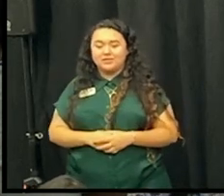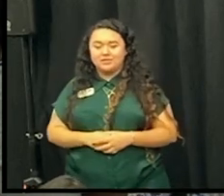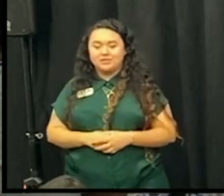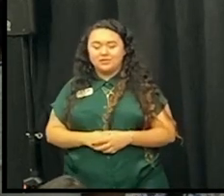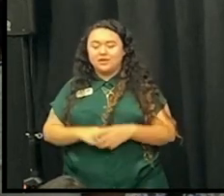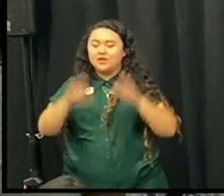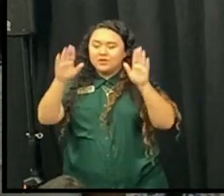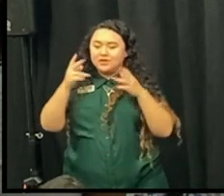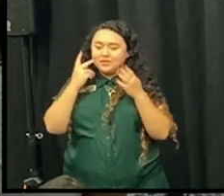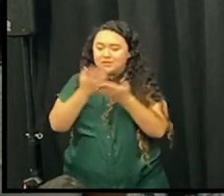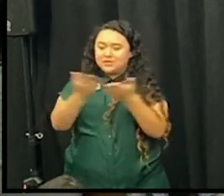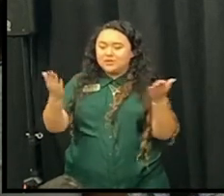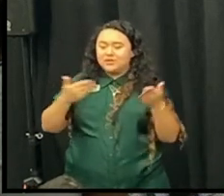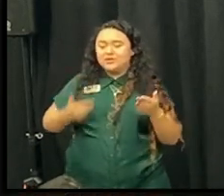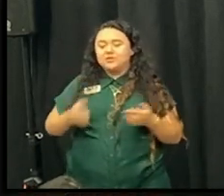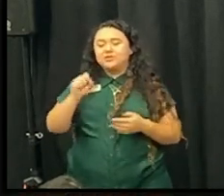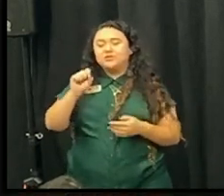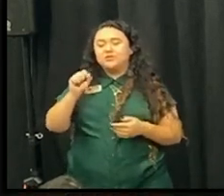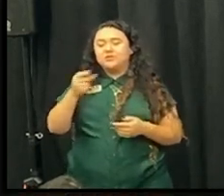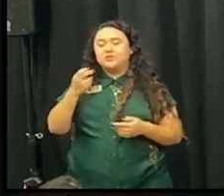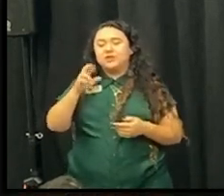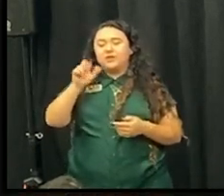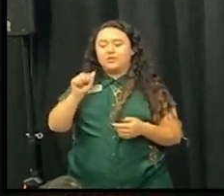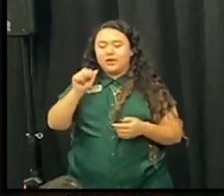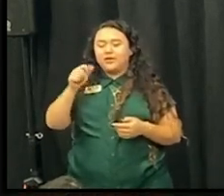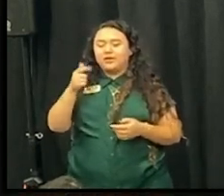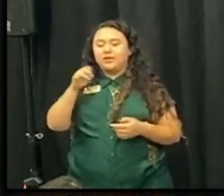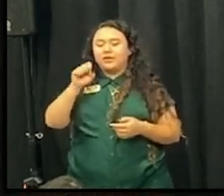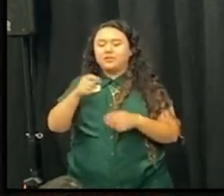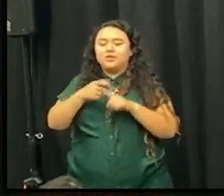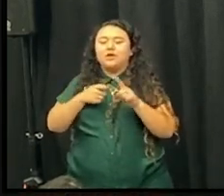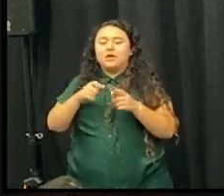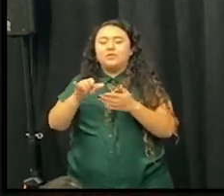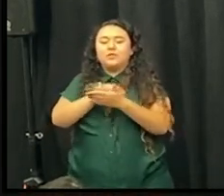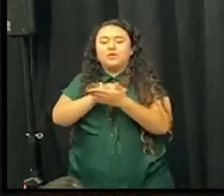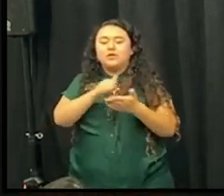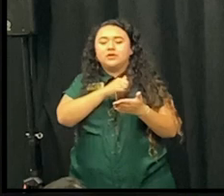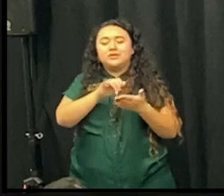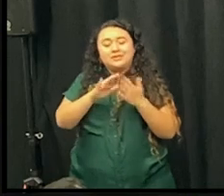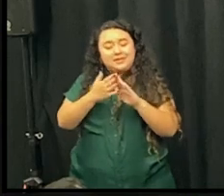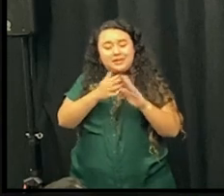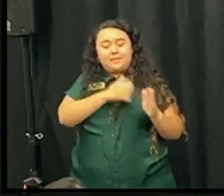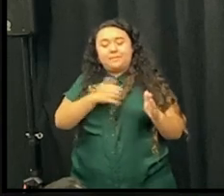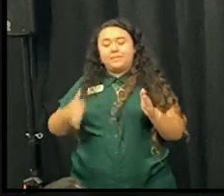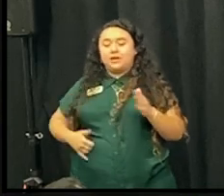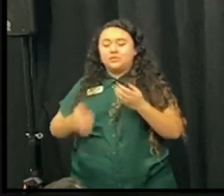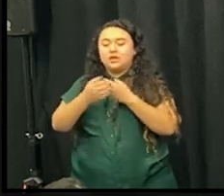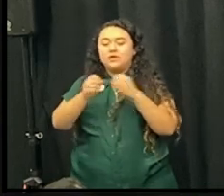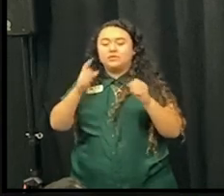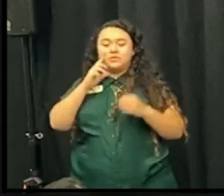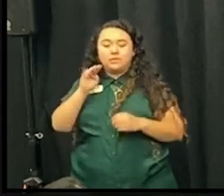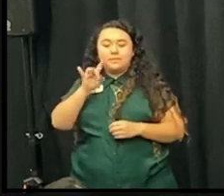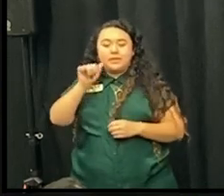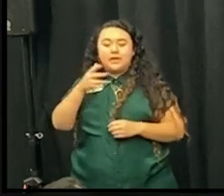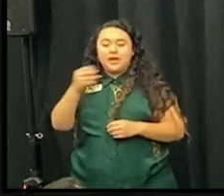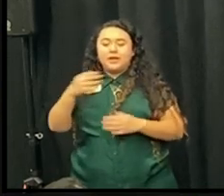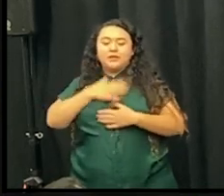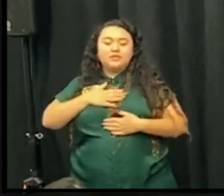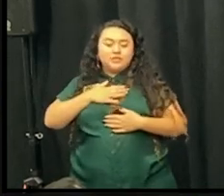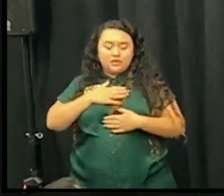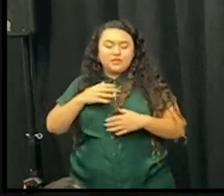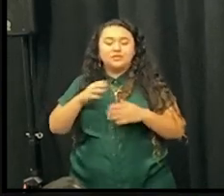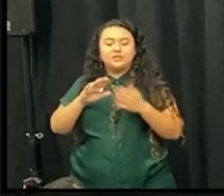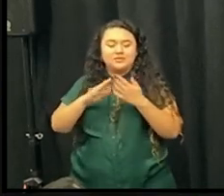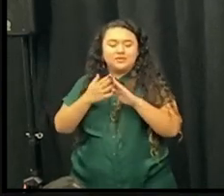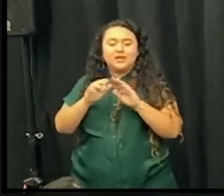great to see everyone. I'm Shira Gans from the New York City Mayor's Office of Media and Entertainment. We're the city agency that supports all the